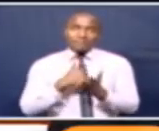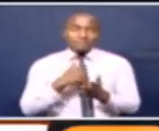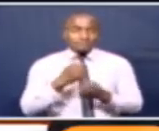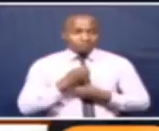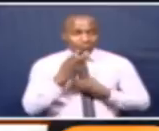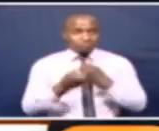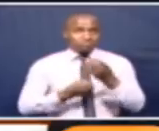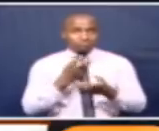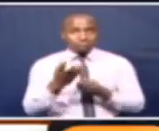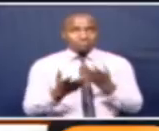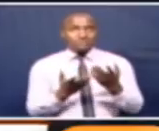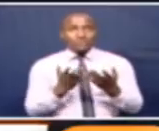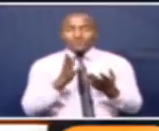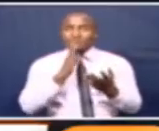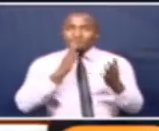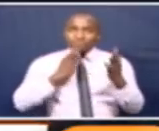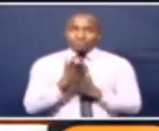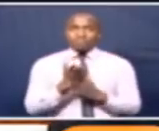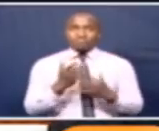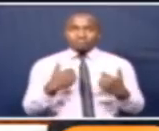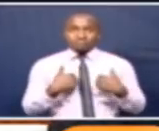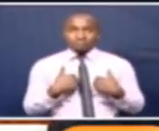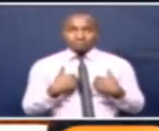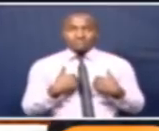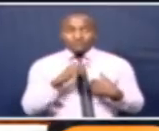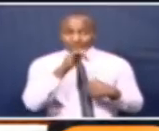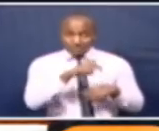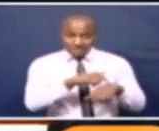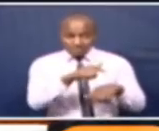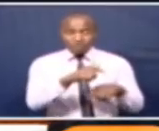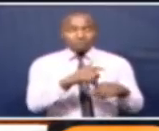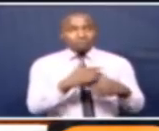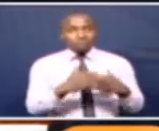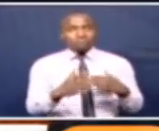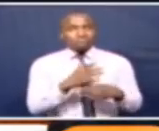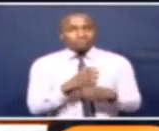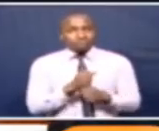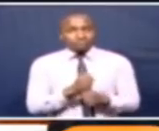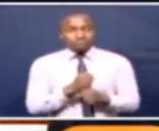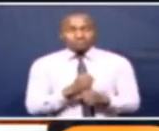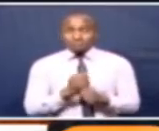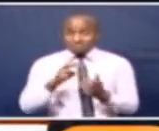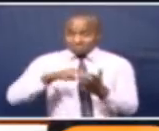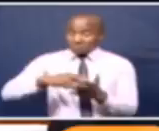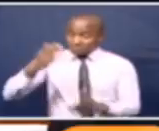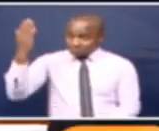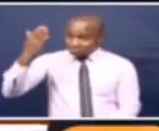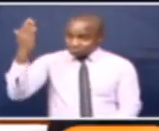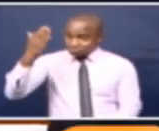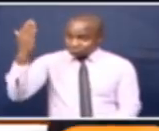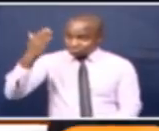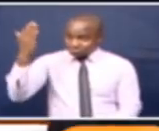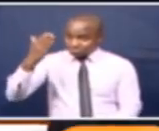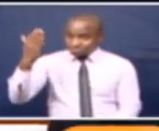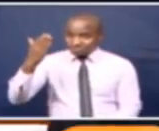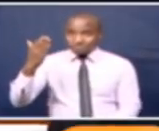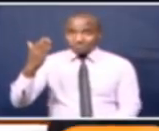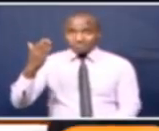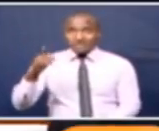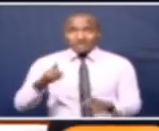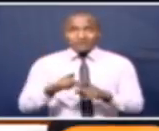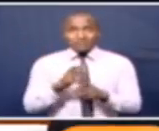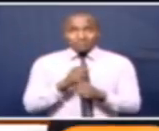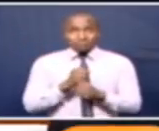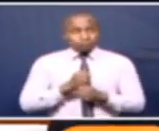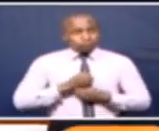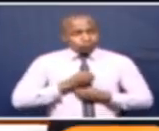God is going to speak through me. So from then on, I gained that confidence of standing before people. I gained that confidence of speaking